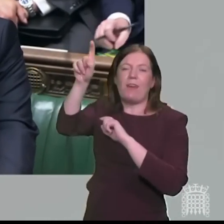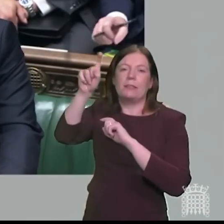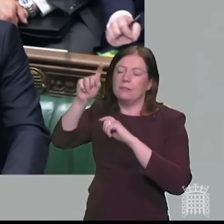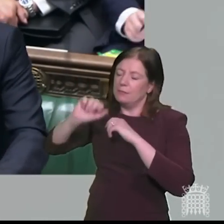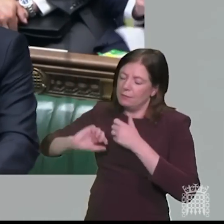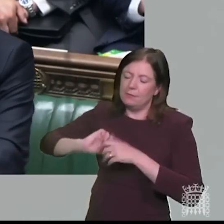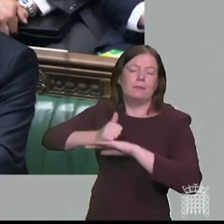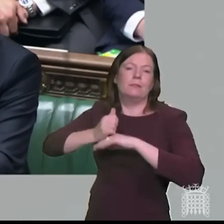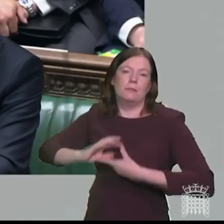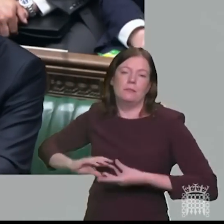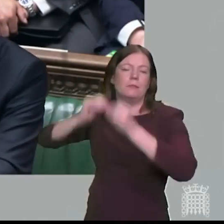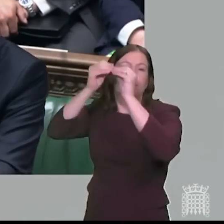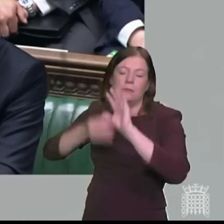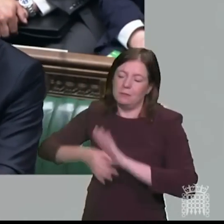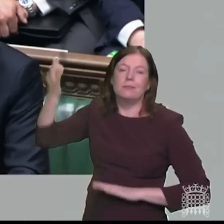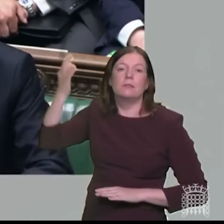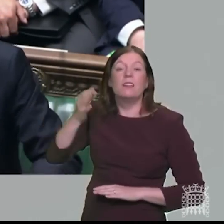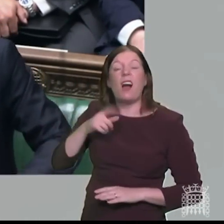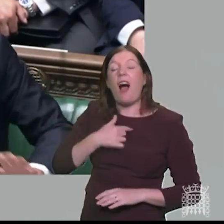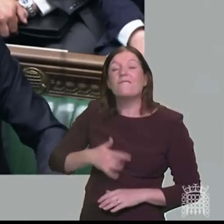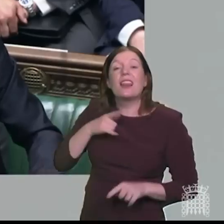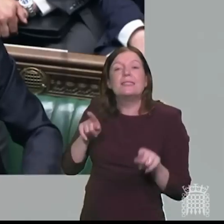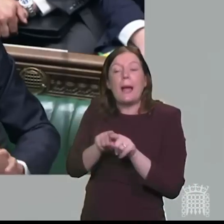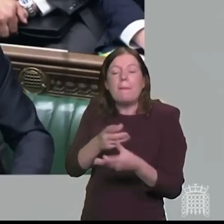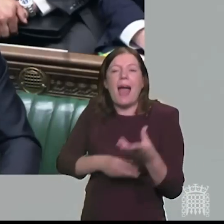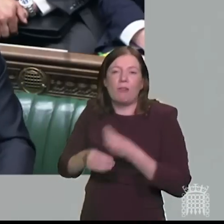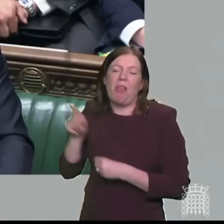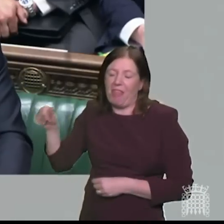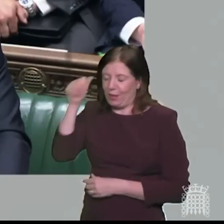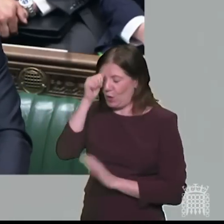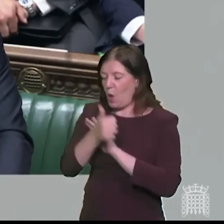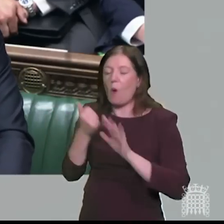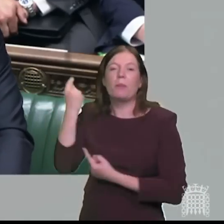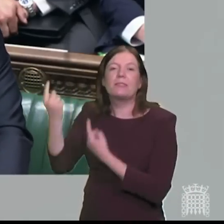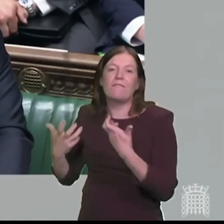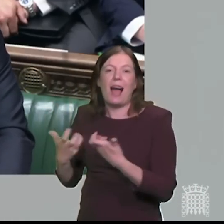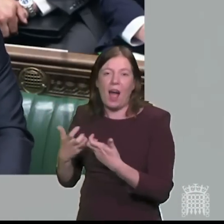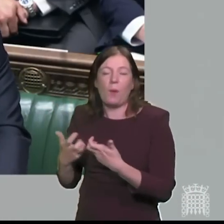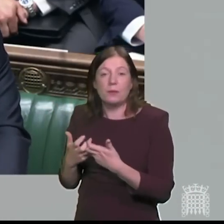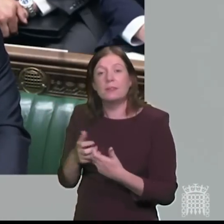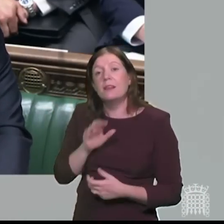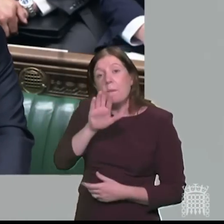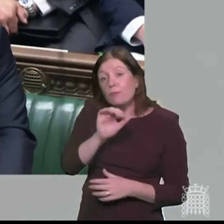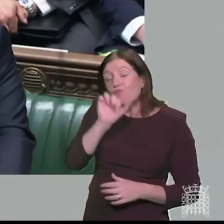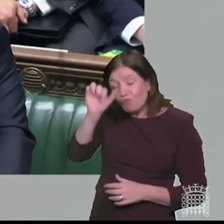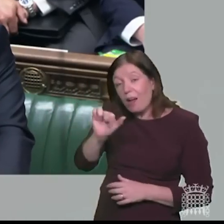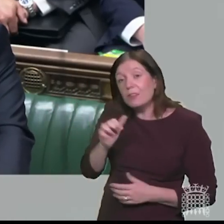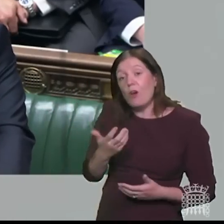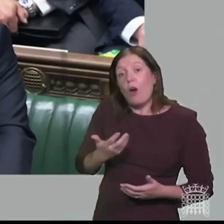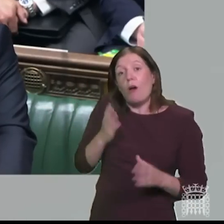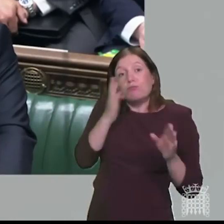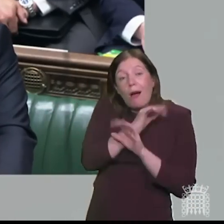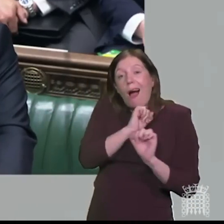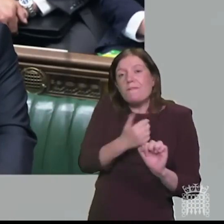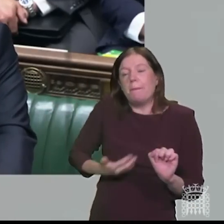and I know that its economic recovery will be no different. And my right honourable friend is absolutely right to highlight that private sector expertise and